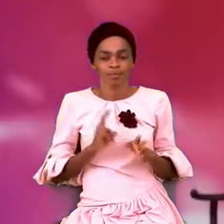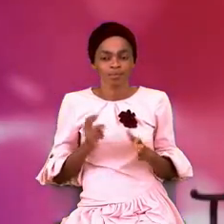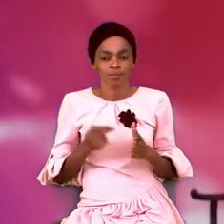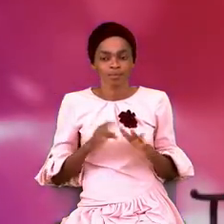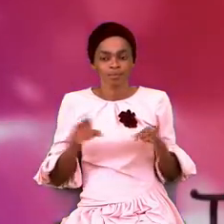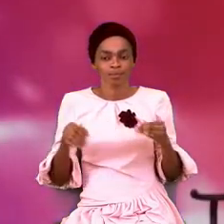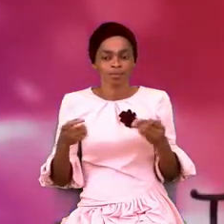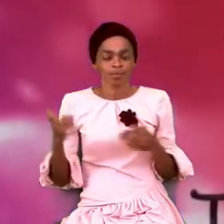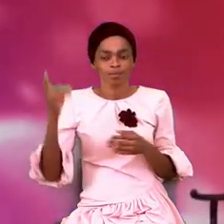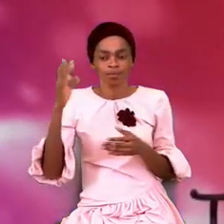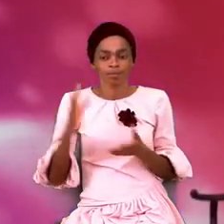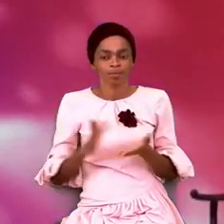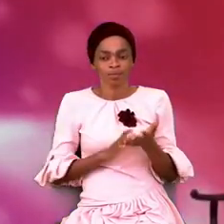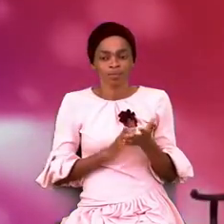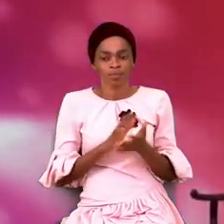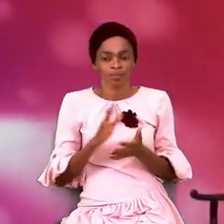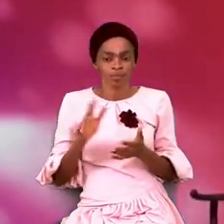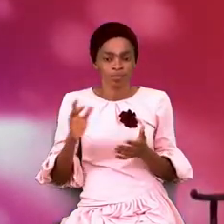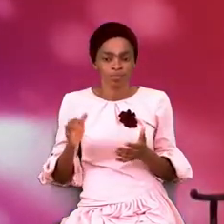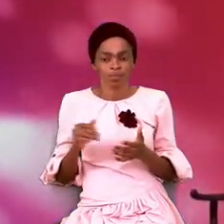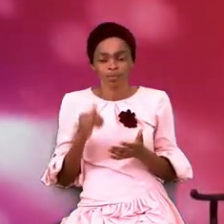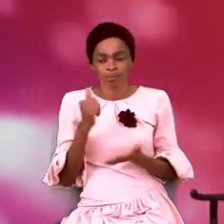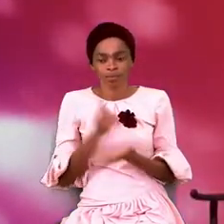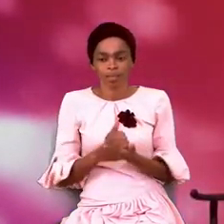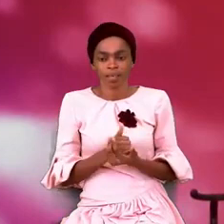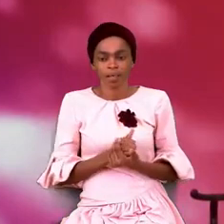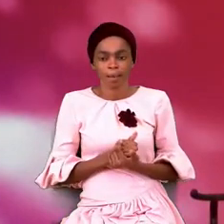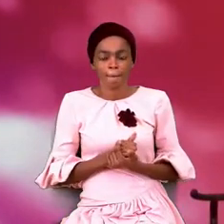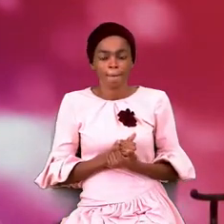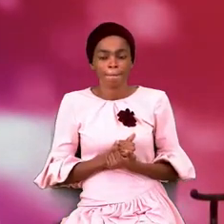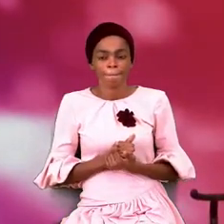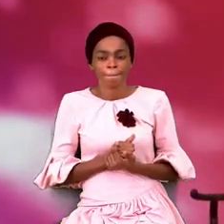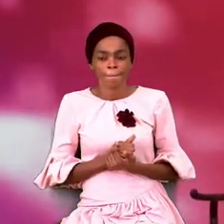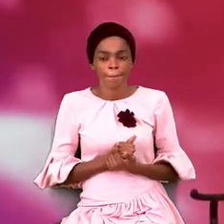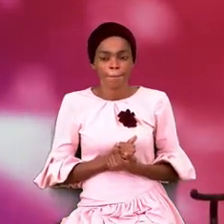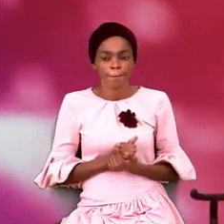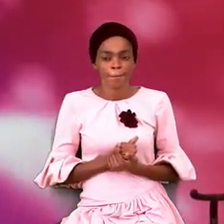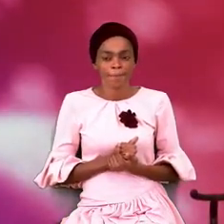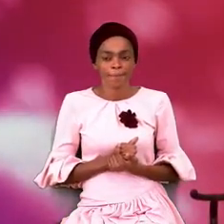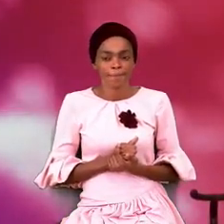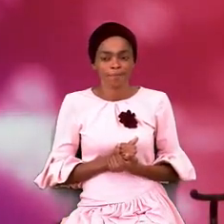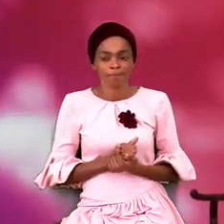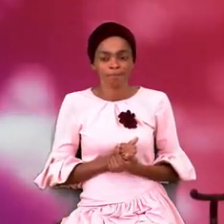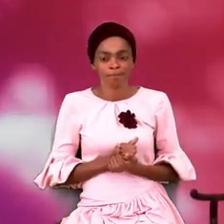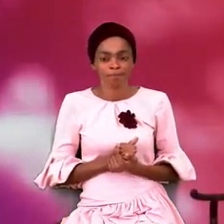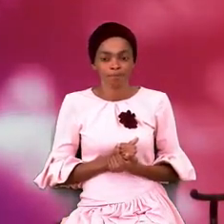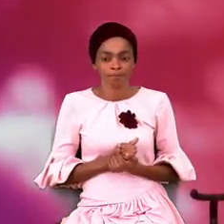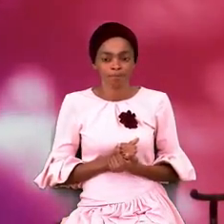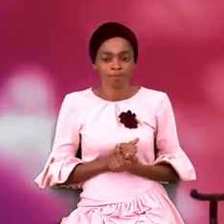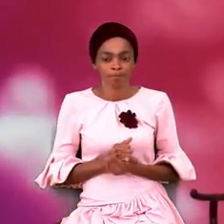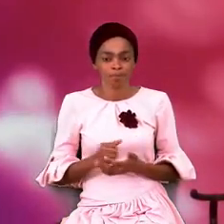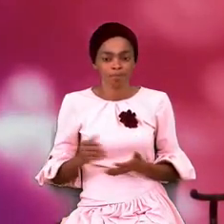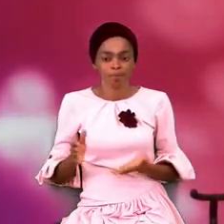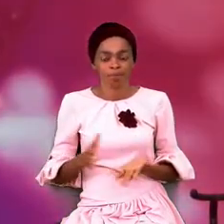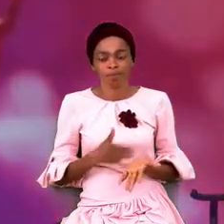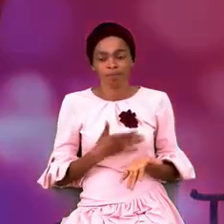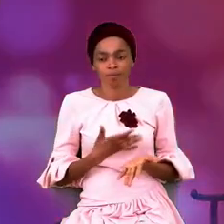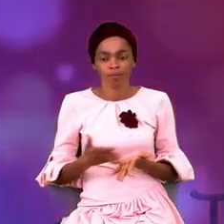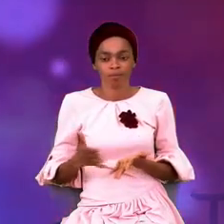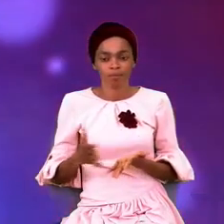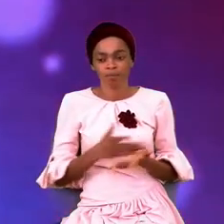Sing glory, glory, Lord. We give you glory, Lord.